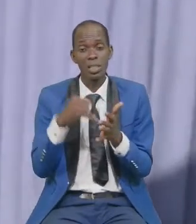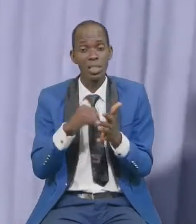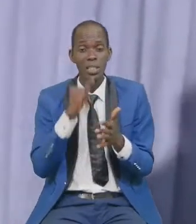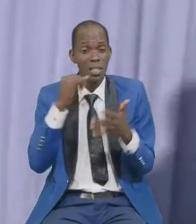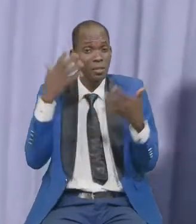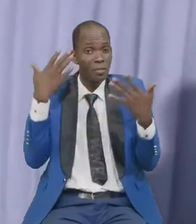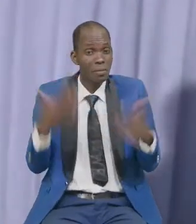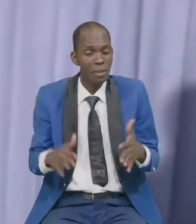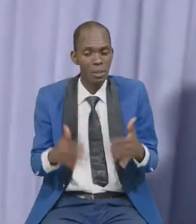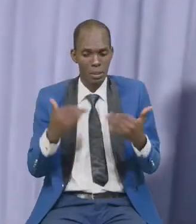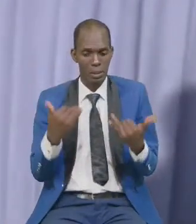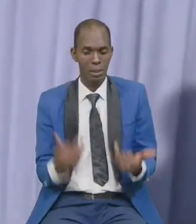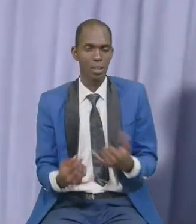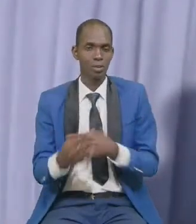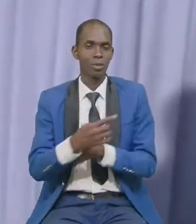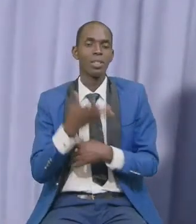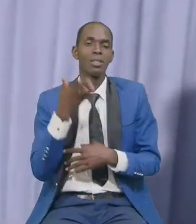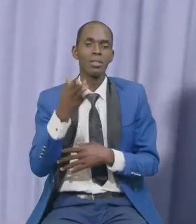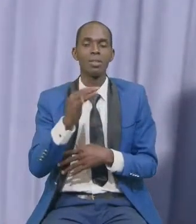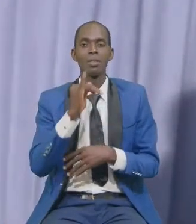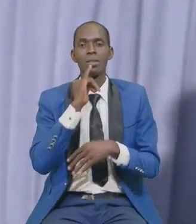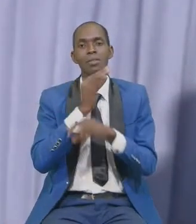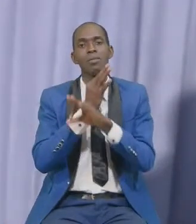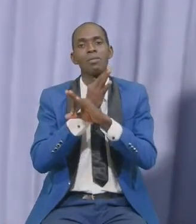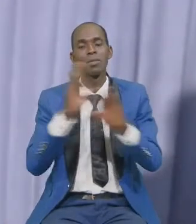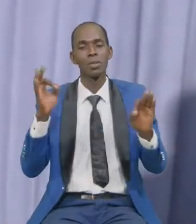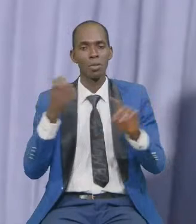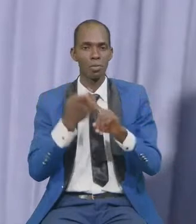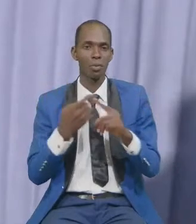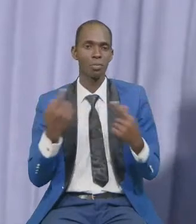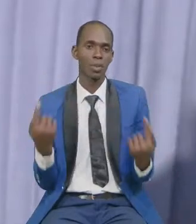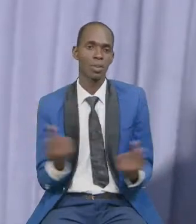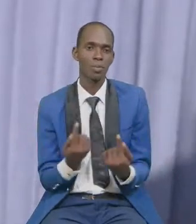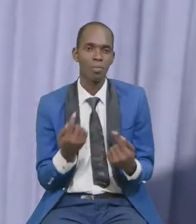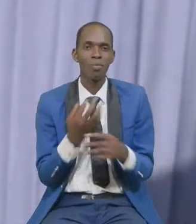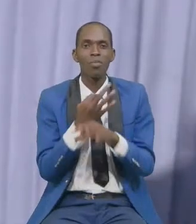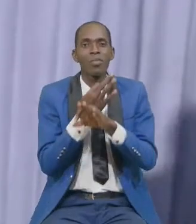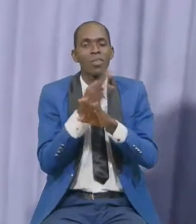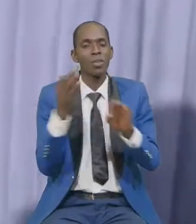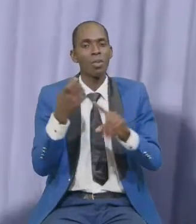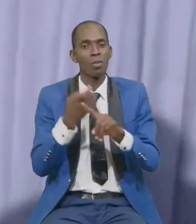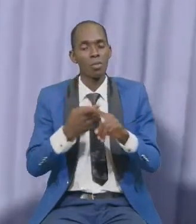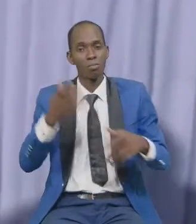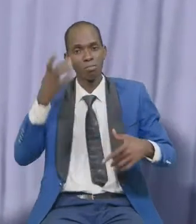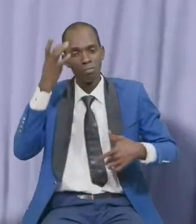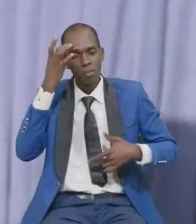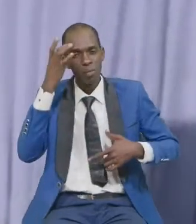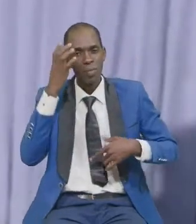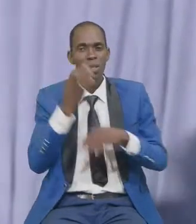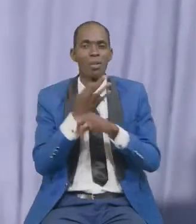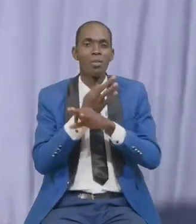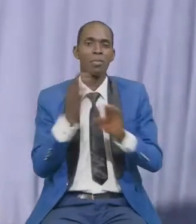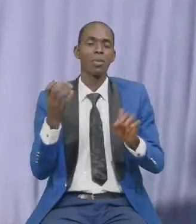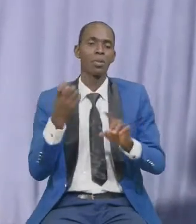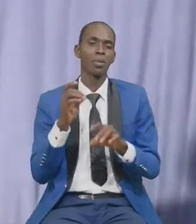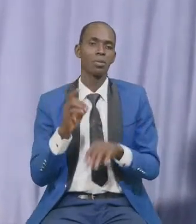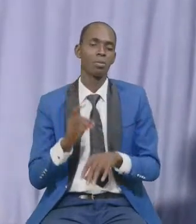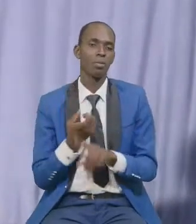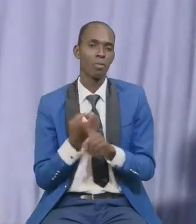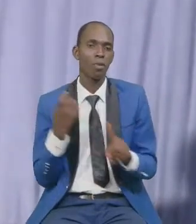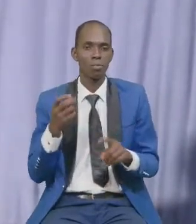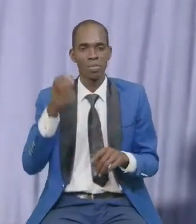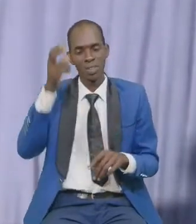there's freedom from sin. There's freedom from sickness. And there's freedom from satanic